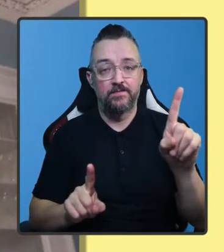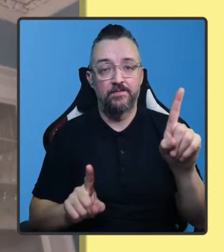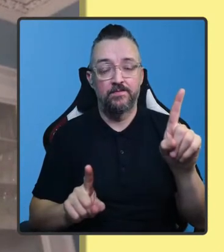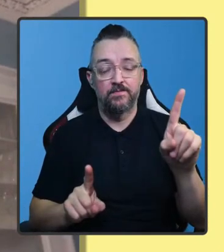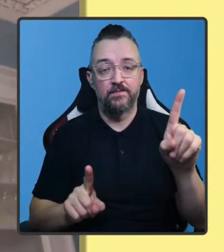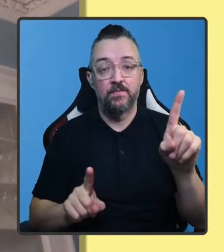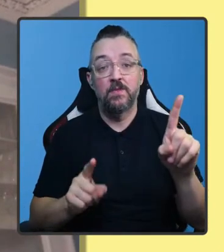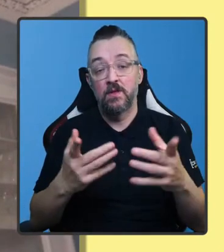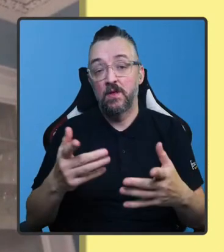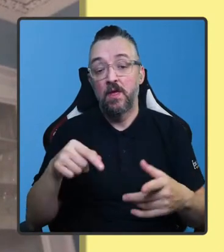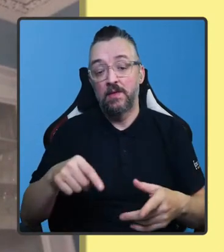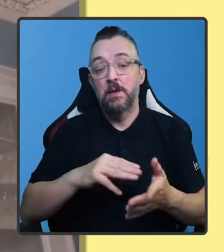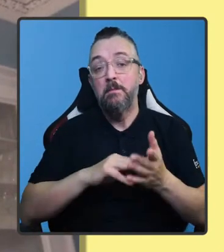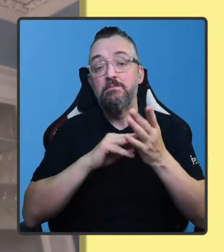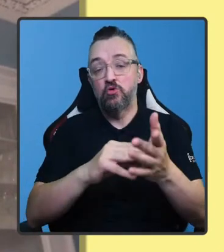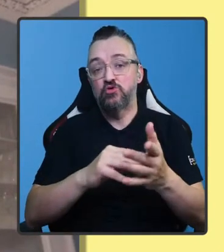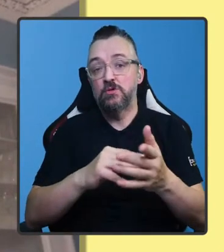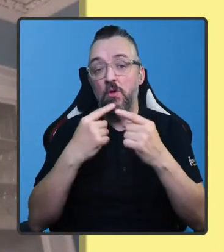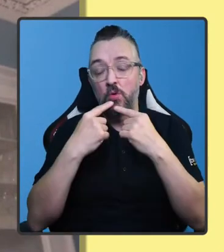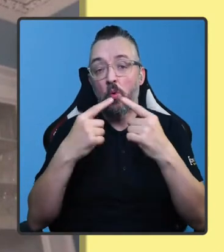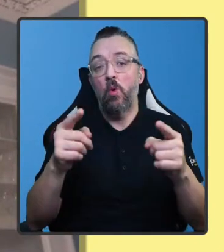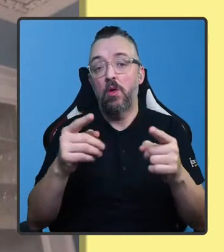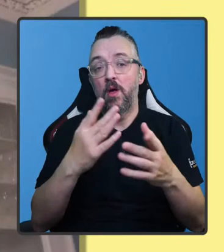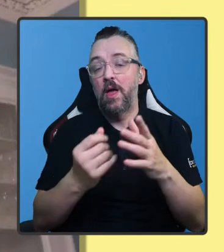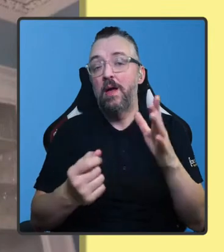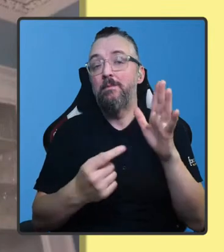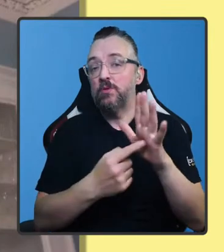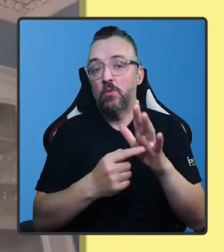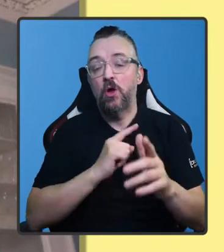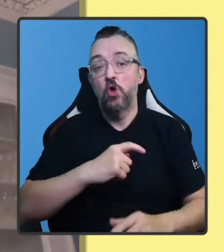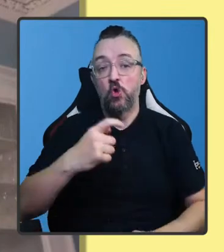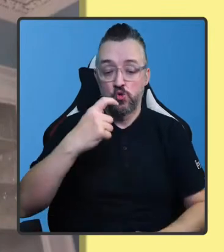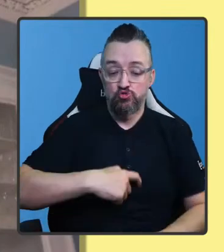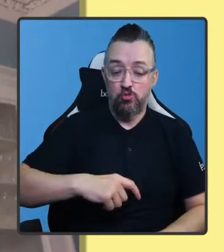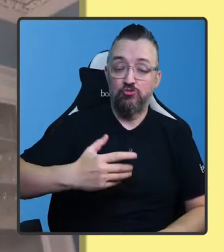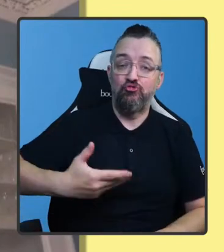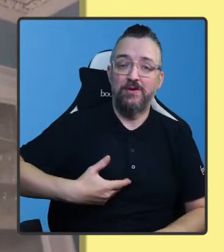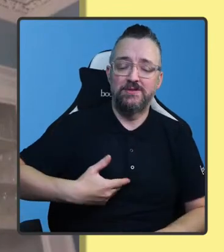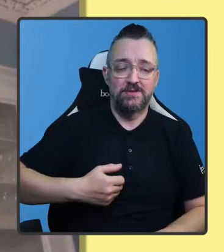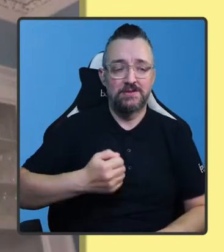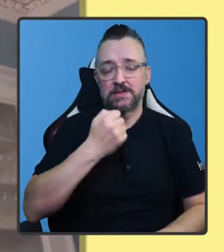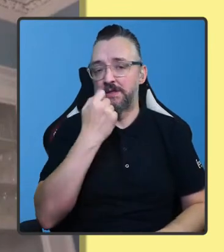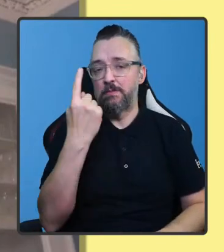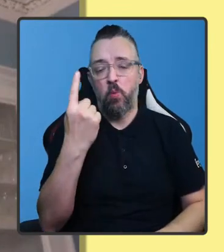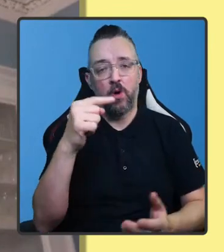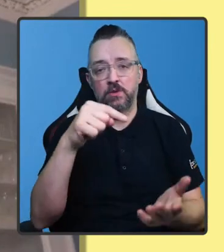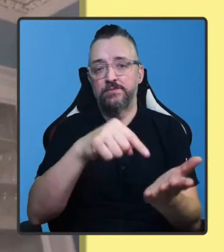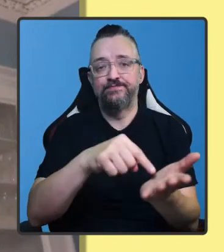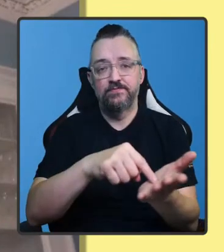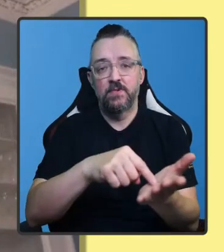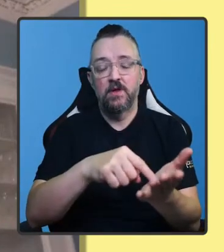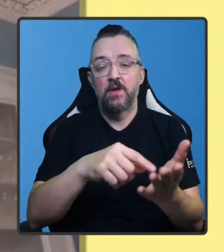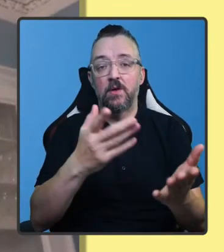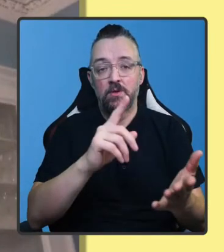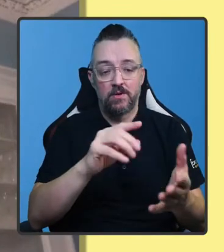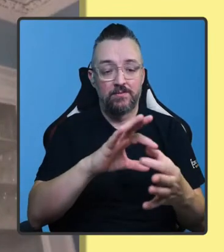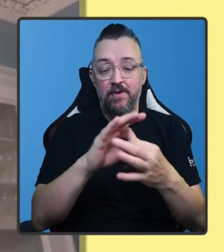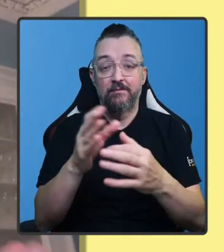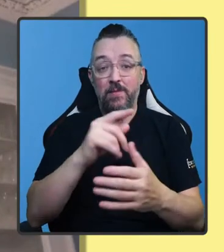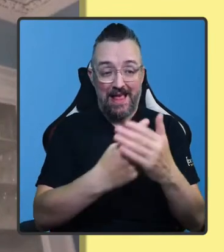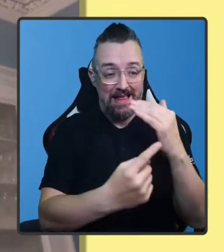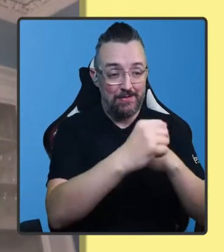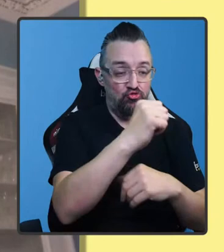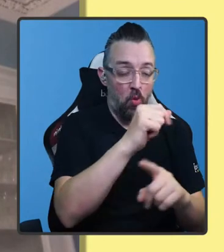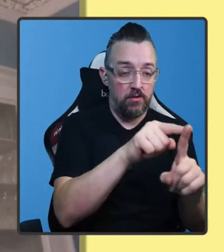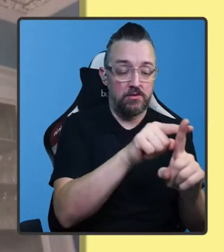motion makes an important point. Human rights are at the heart of the social contract between an independent Scotland